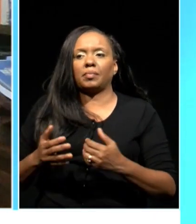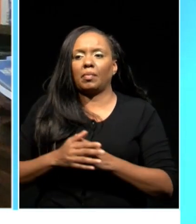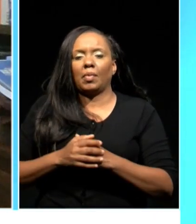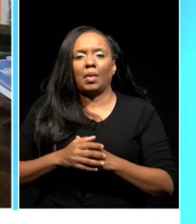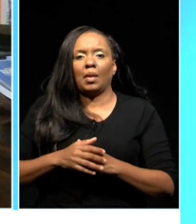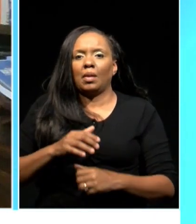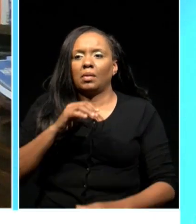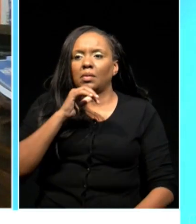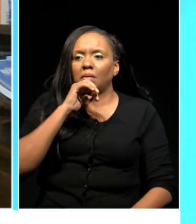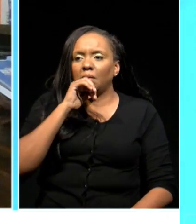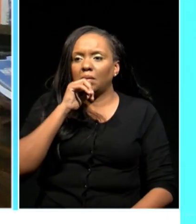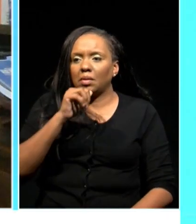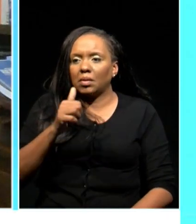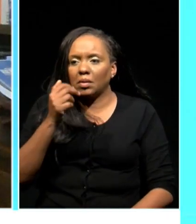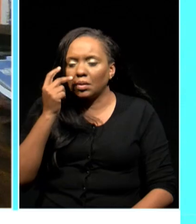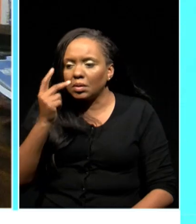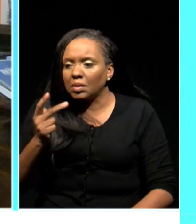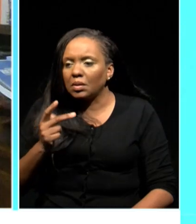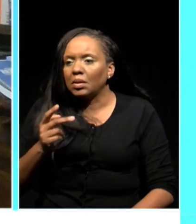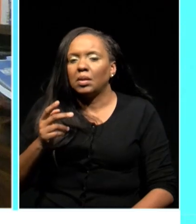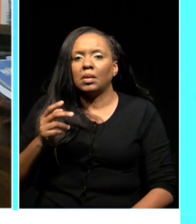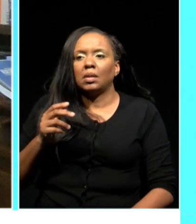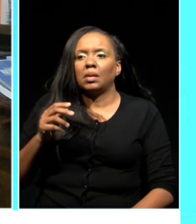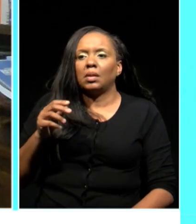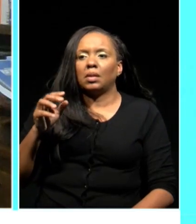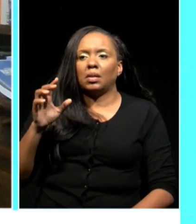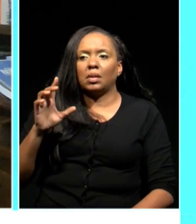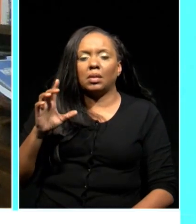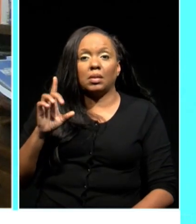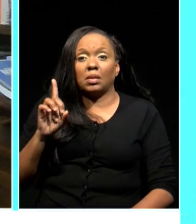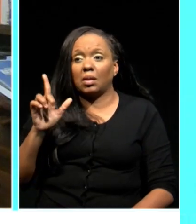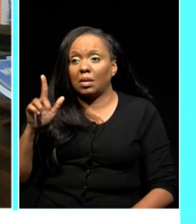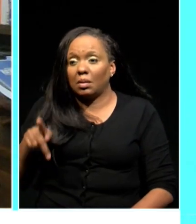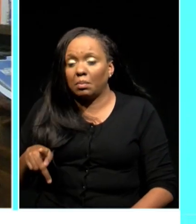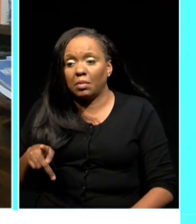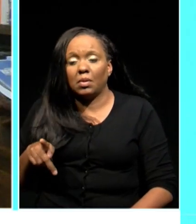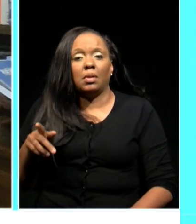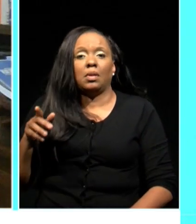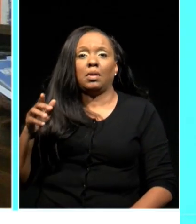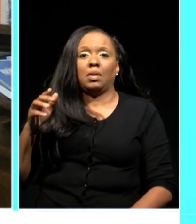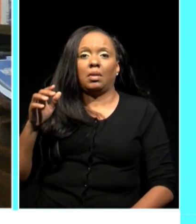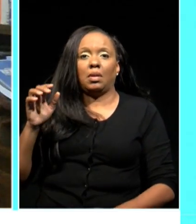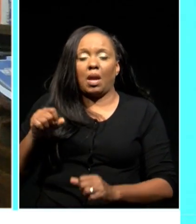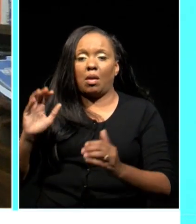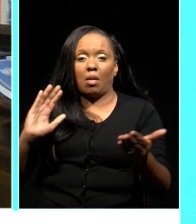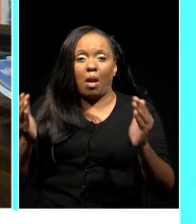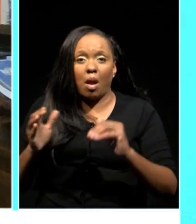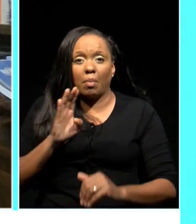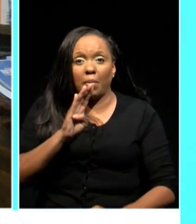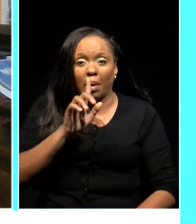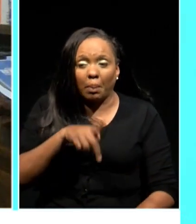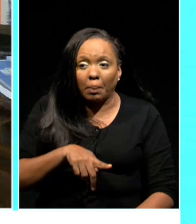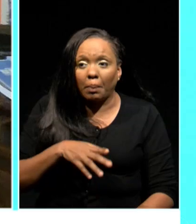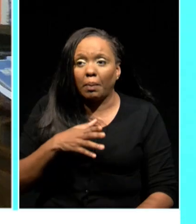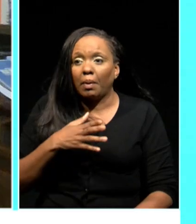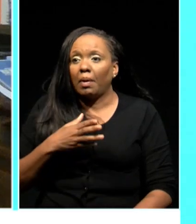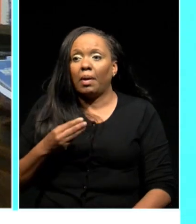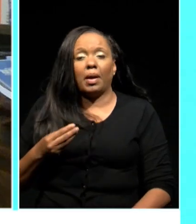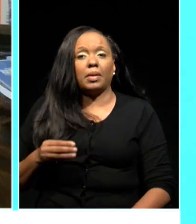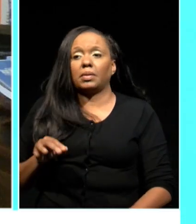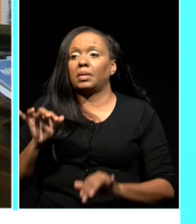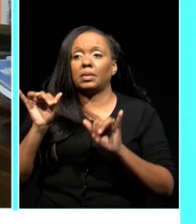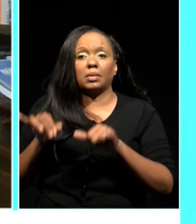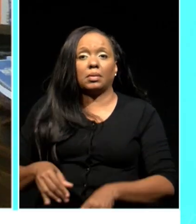view the Democratic Labour Party as a political alternative to the Barbados Labour Party. And therefore, the result was